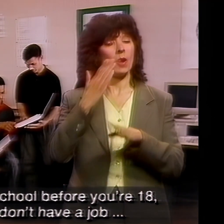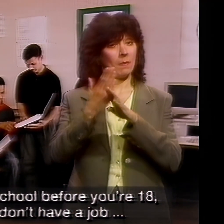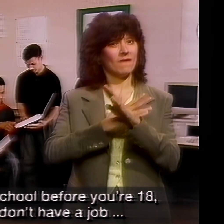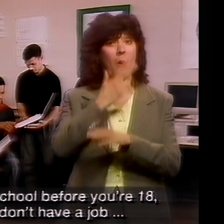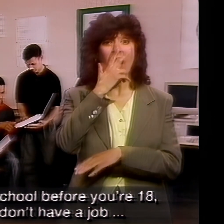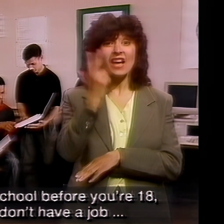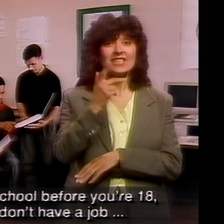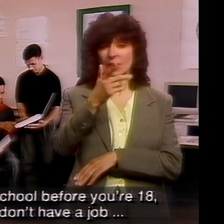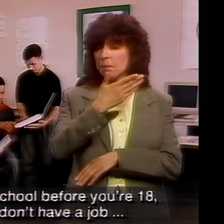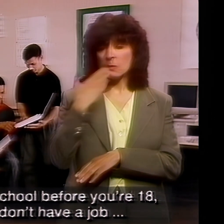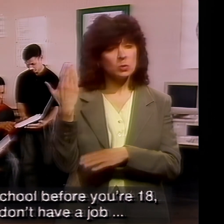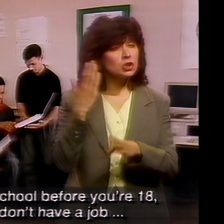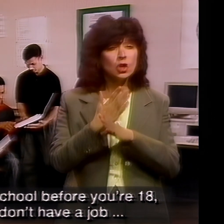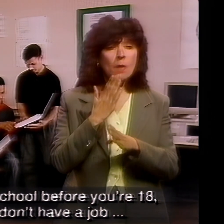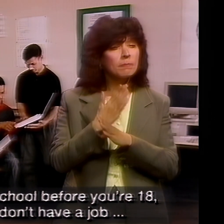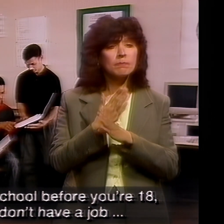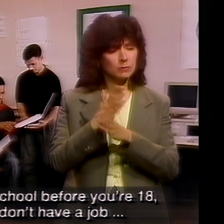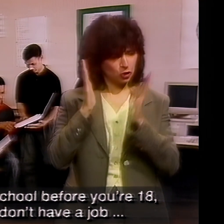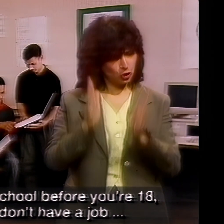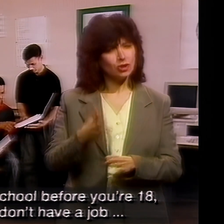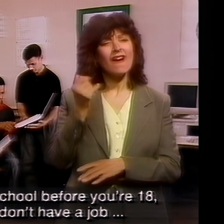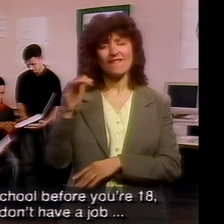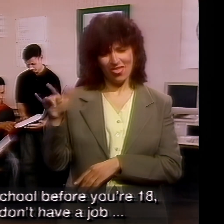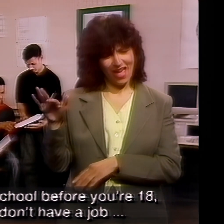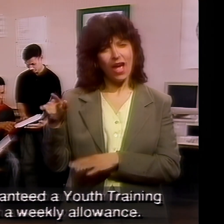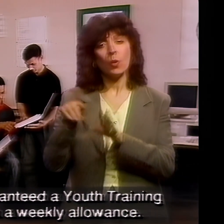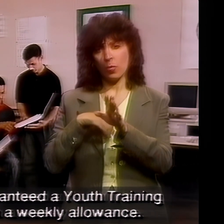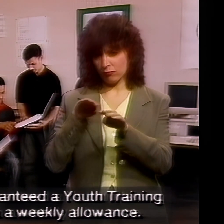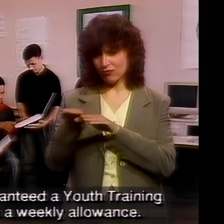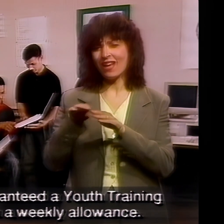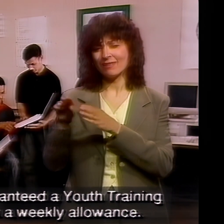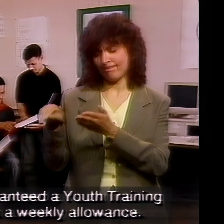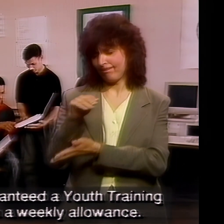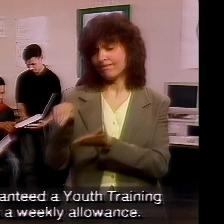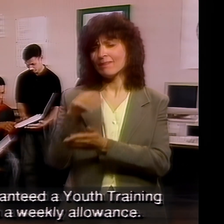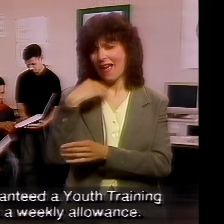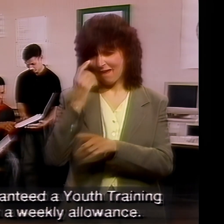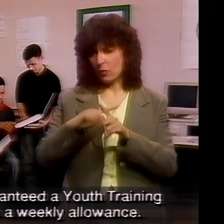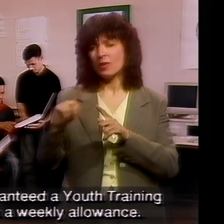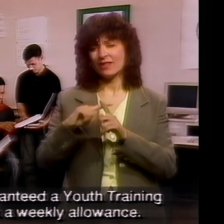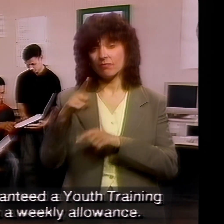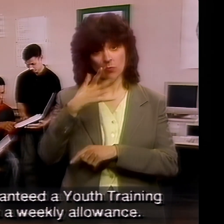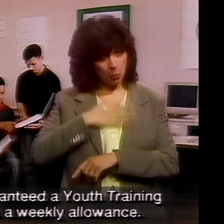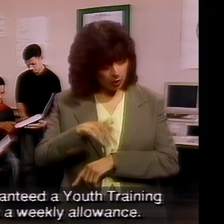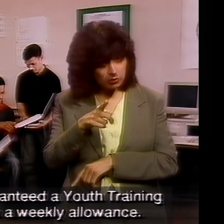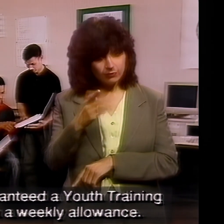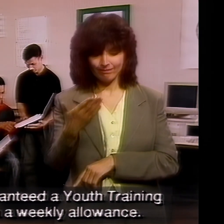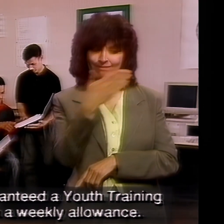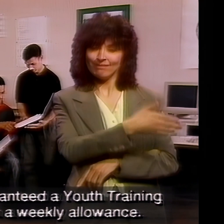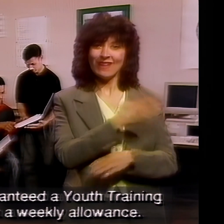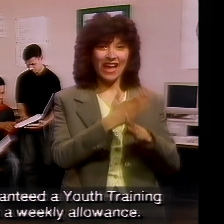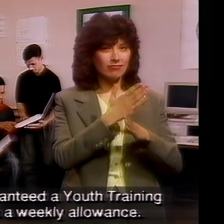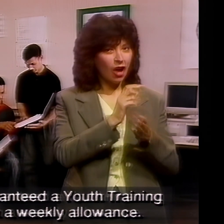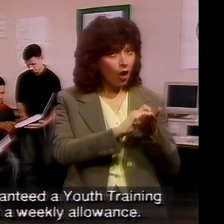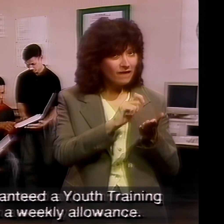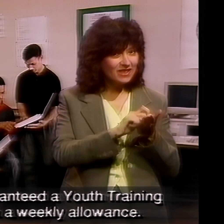If you leave school before you're 18, but you don't have a job, you're guaranteed a youth training place with a weekly